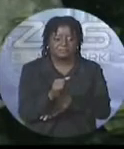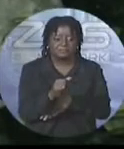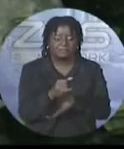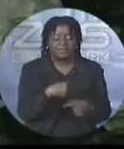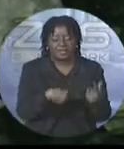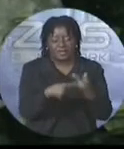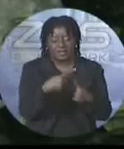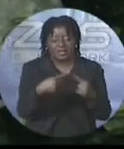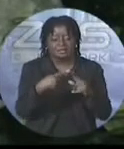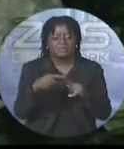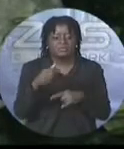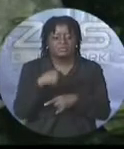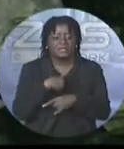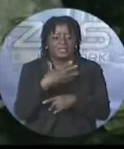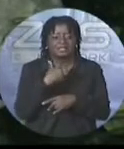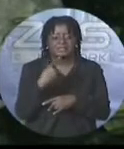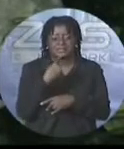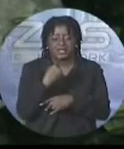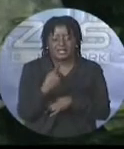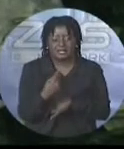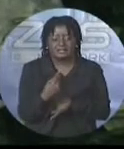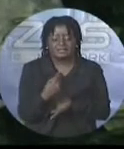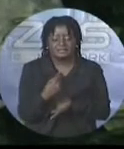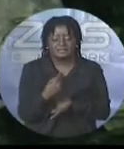came to me and said,